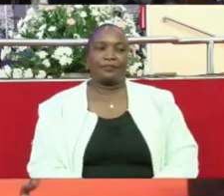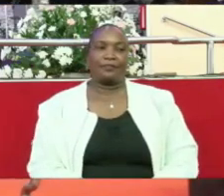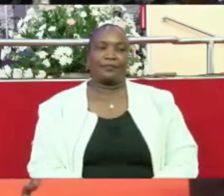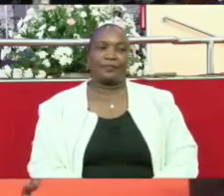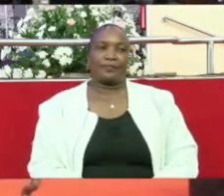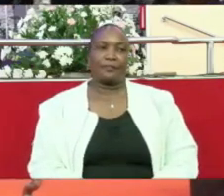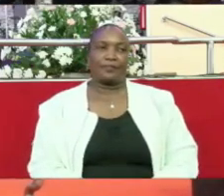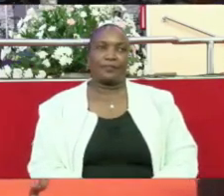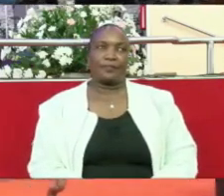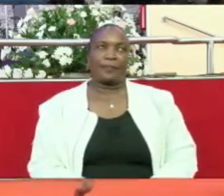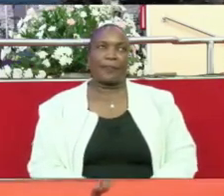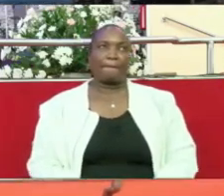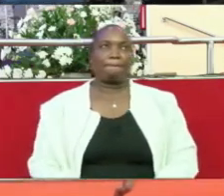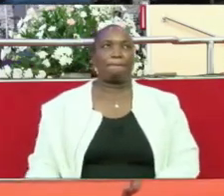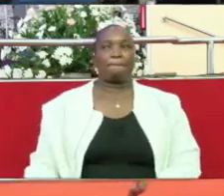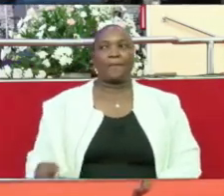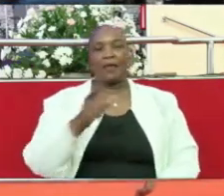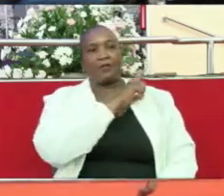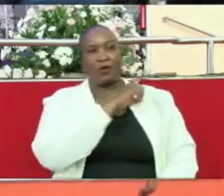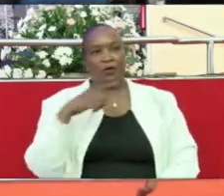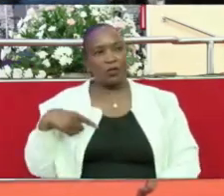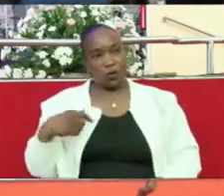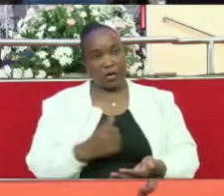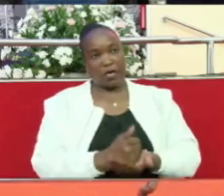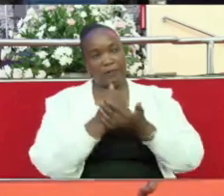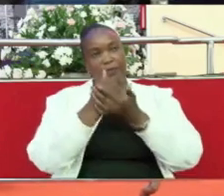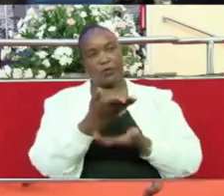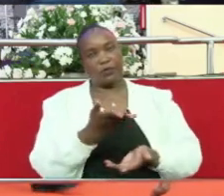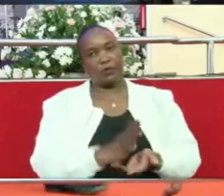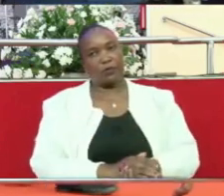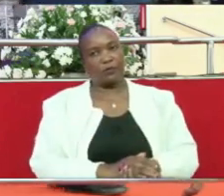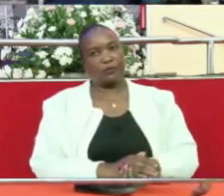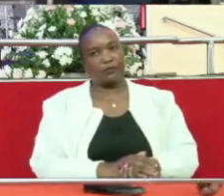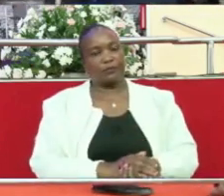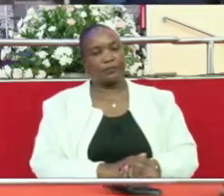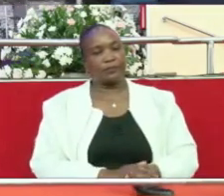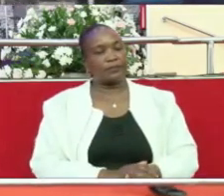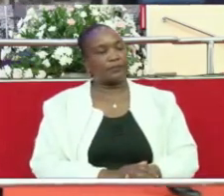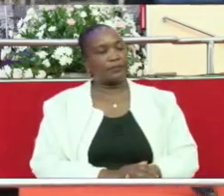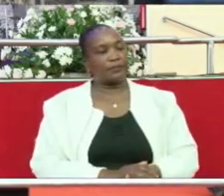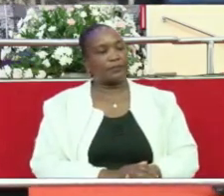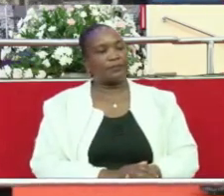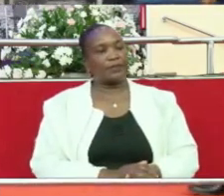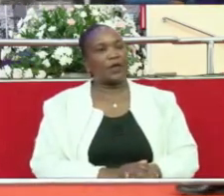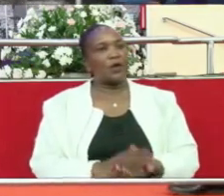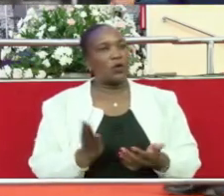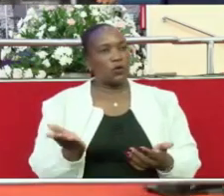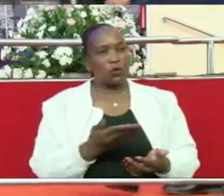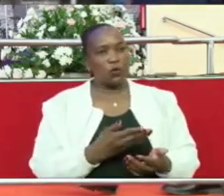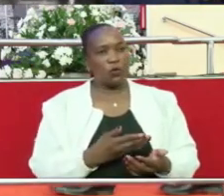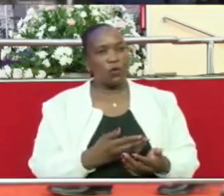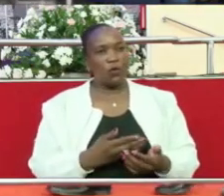Lord to do anything, the Lord cannot do without your involvement. You know, down here, the